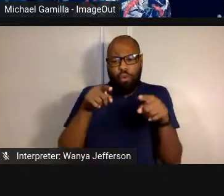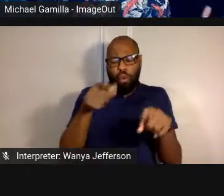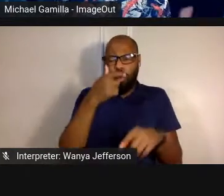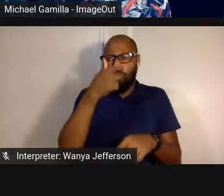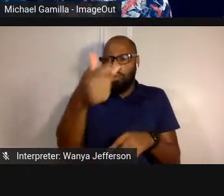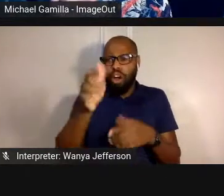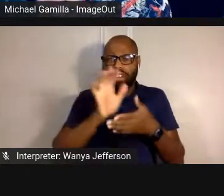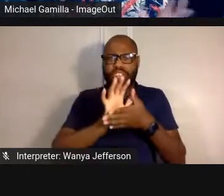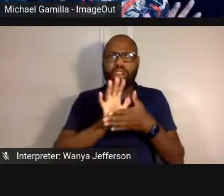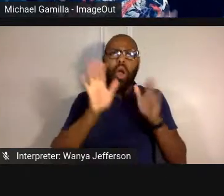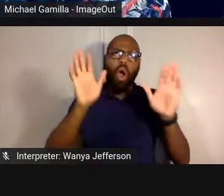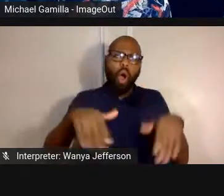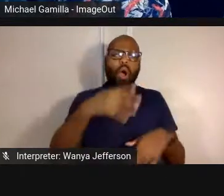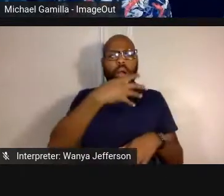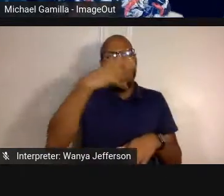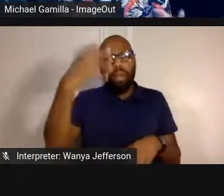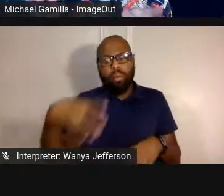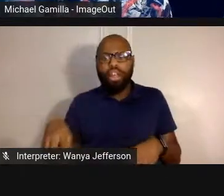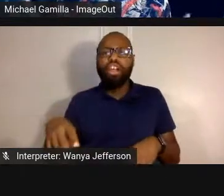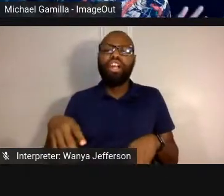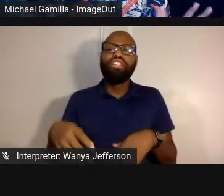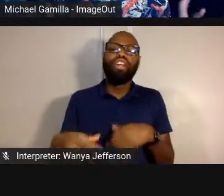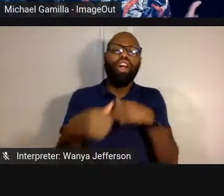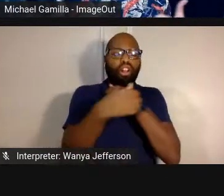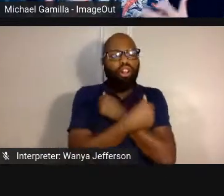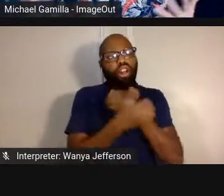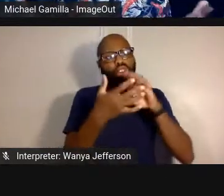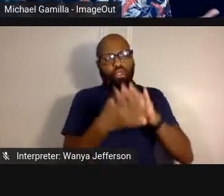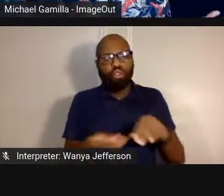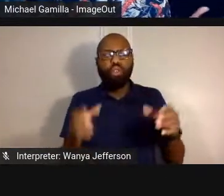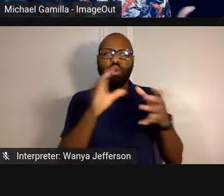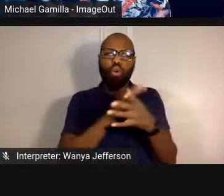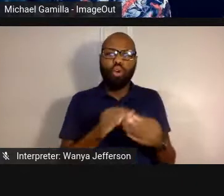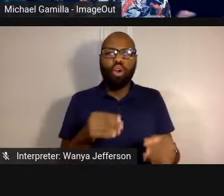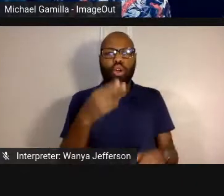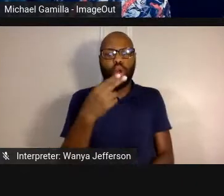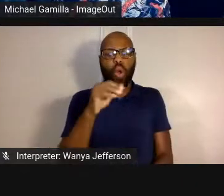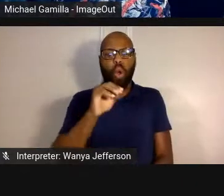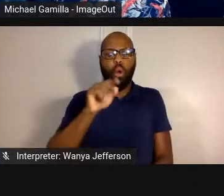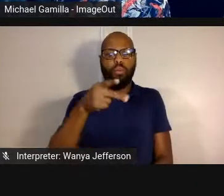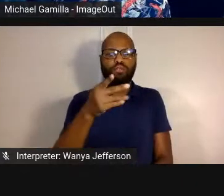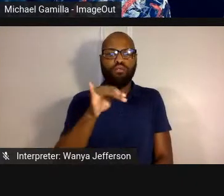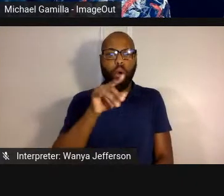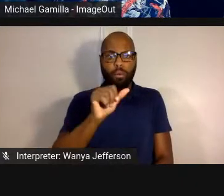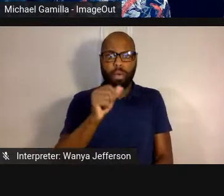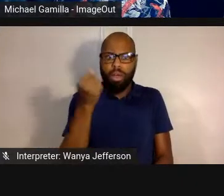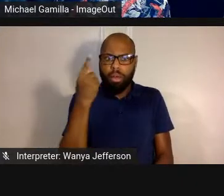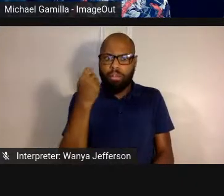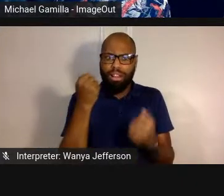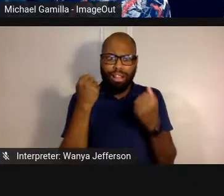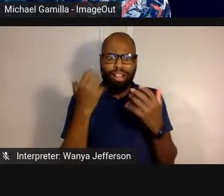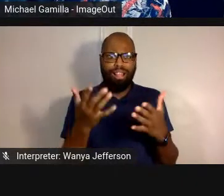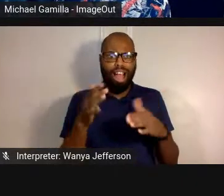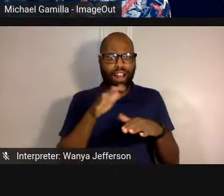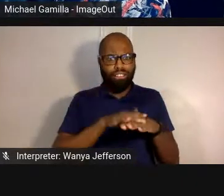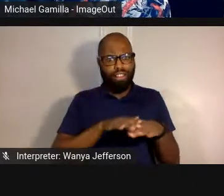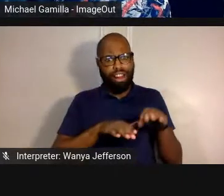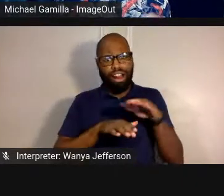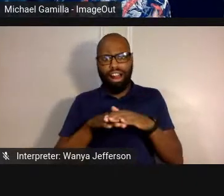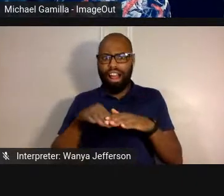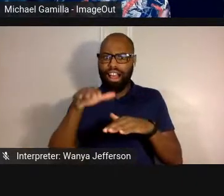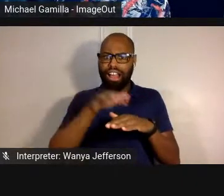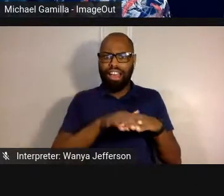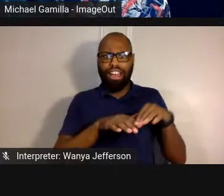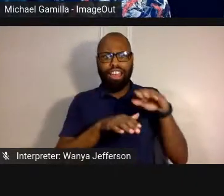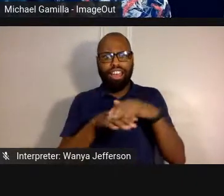about immigration, it's about love story, it's about homophobia, but really, there's a lot of layers in the film that, you